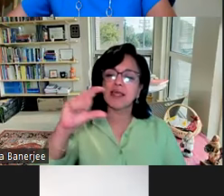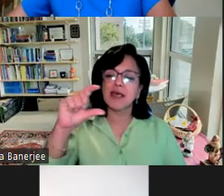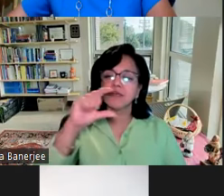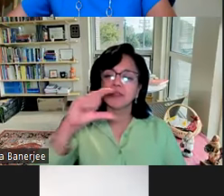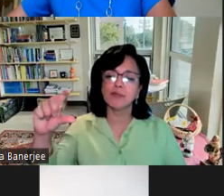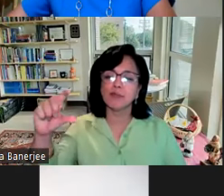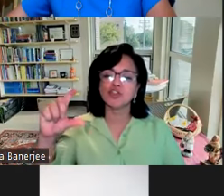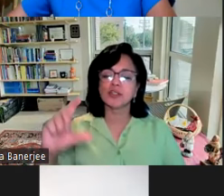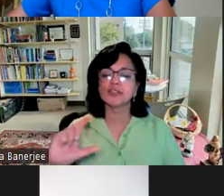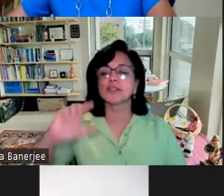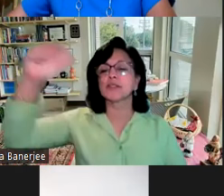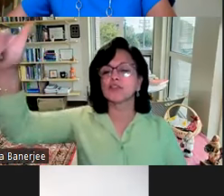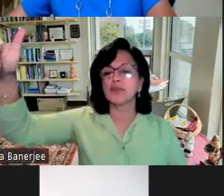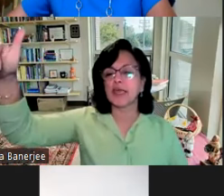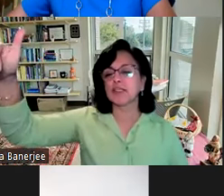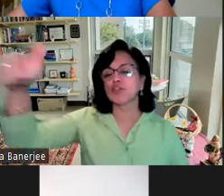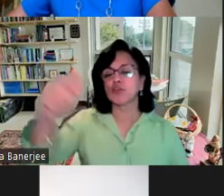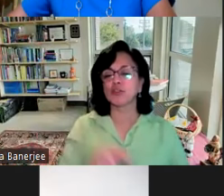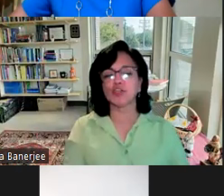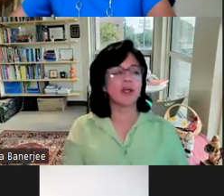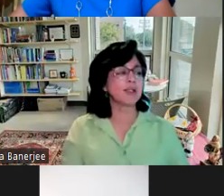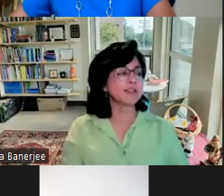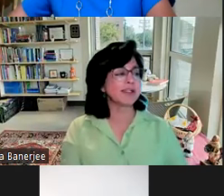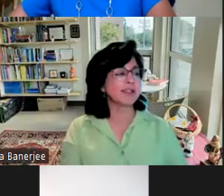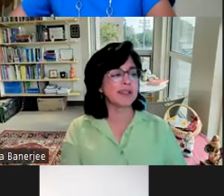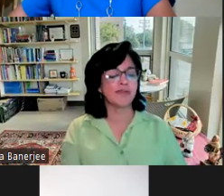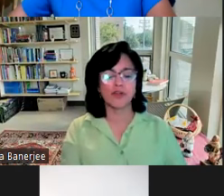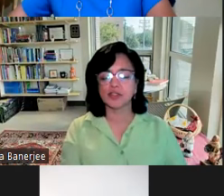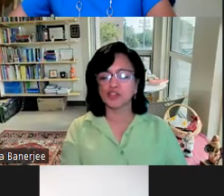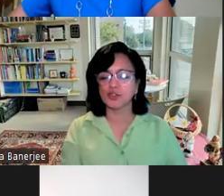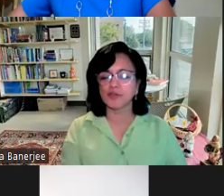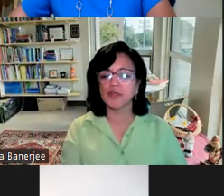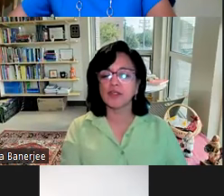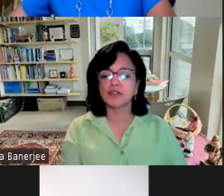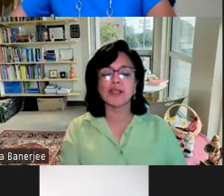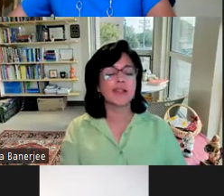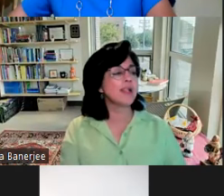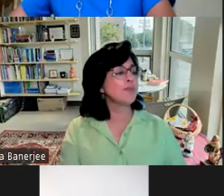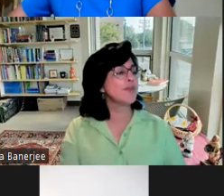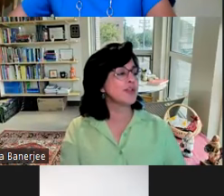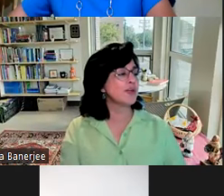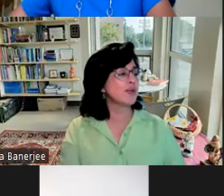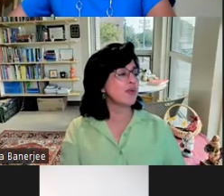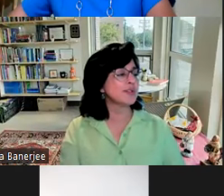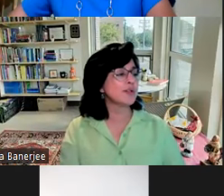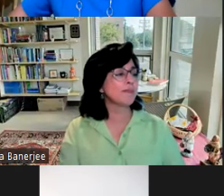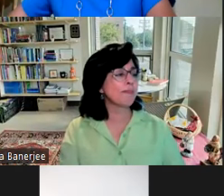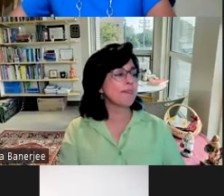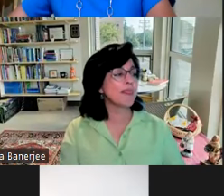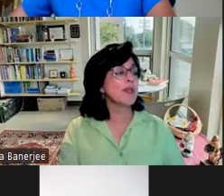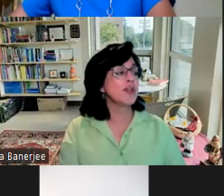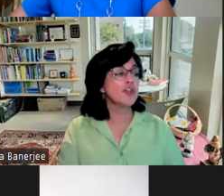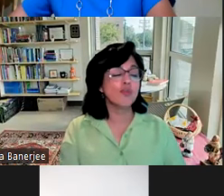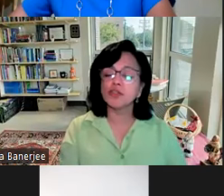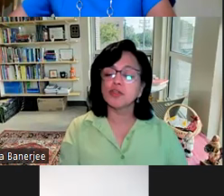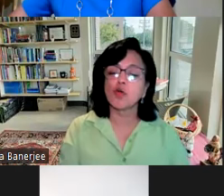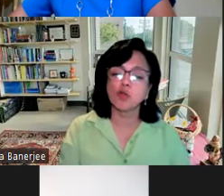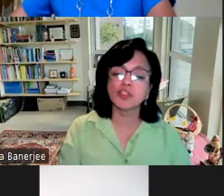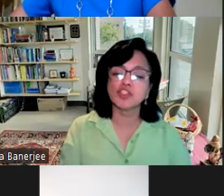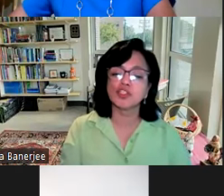does they have the emerging skills to get to the skills that they've not achieved. So that'll help you write your goals. You